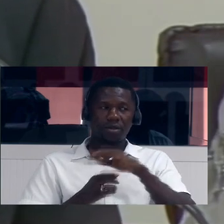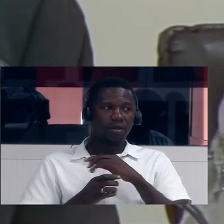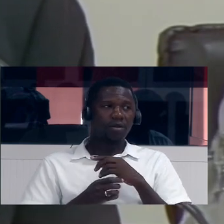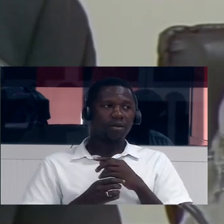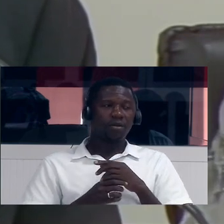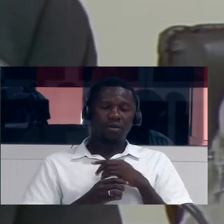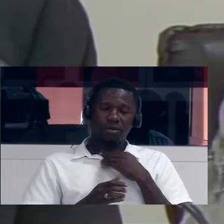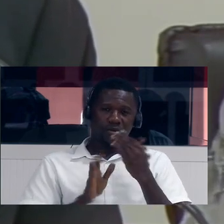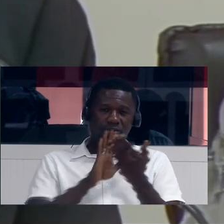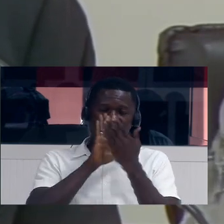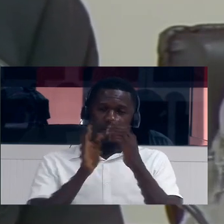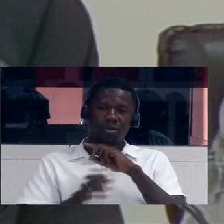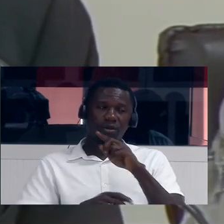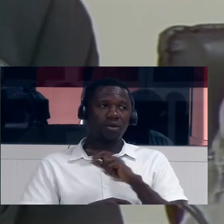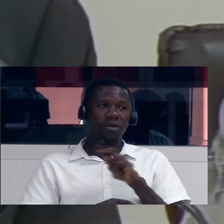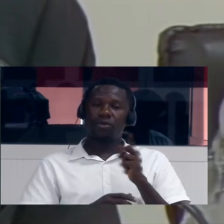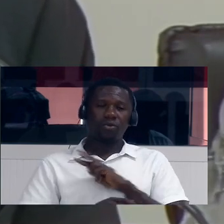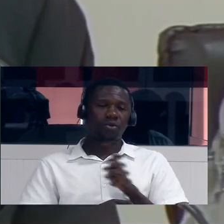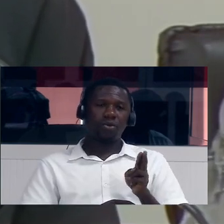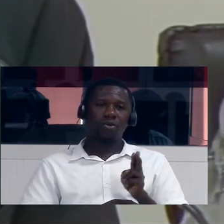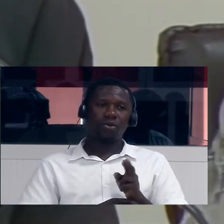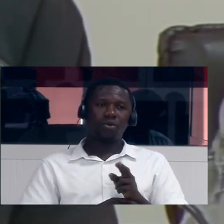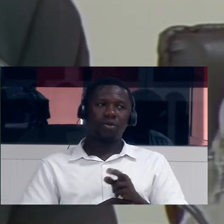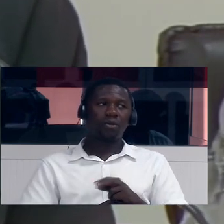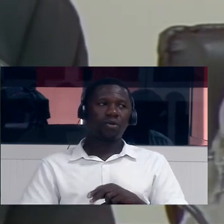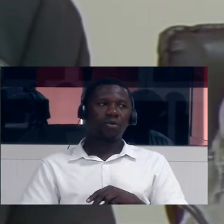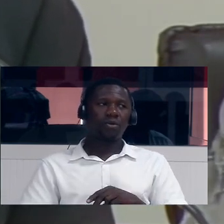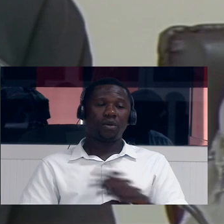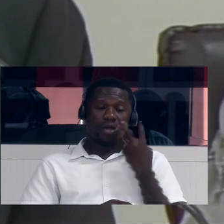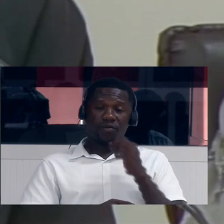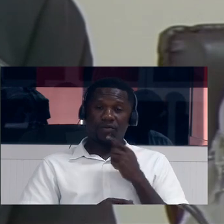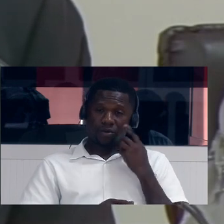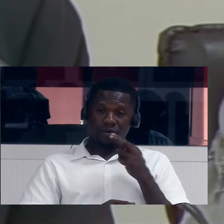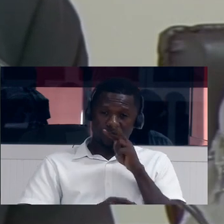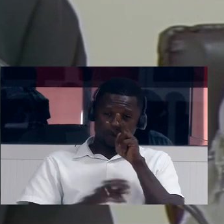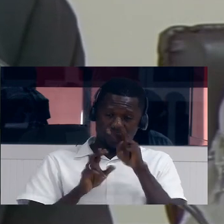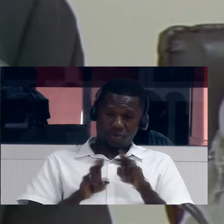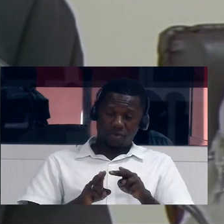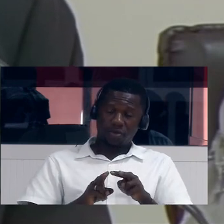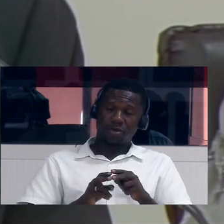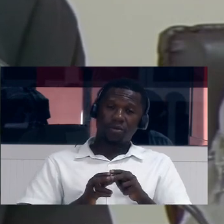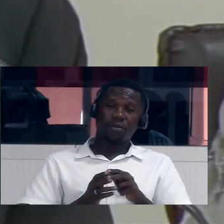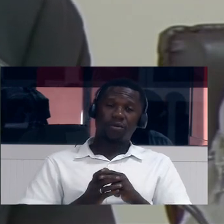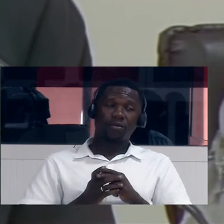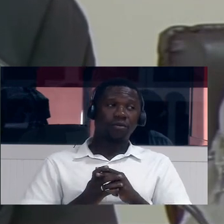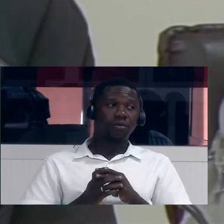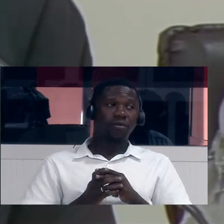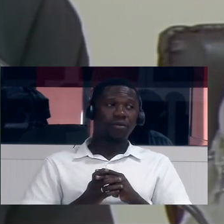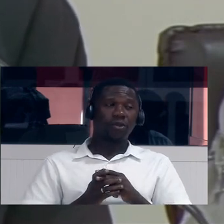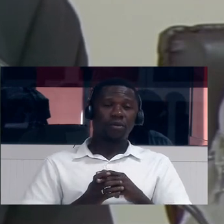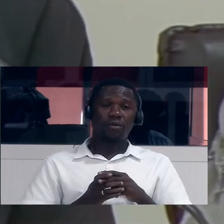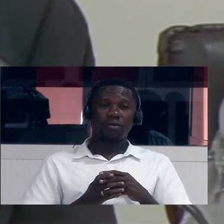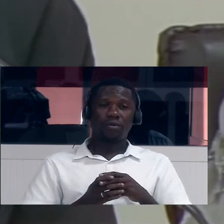is confrontational. It's not. If you look at the